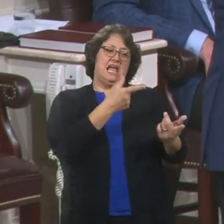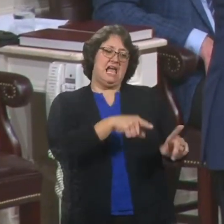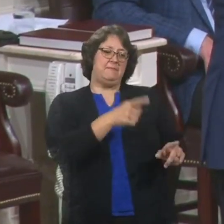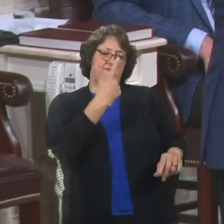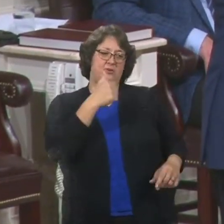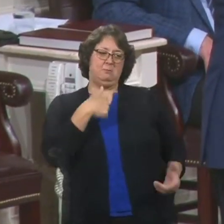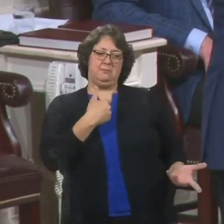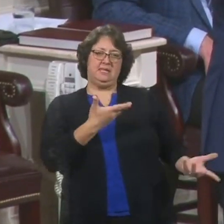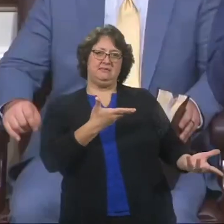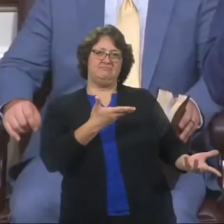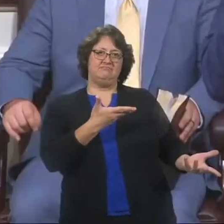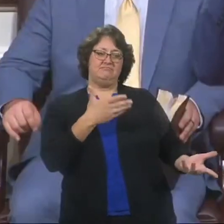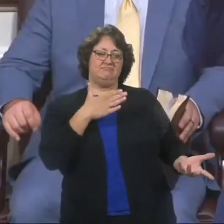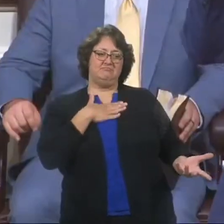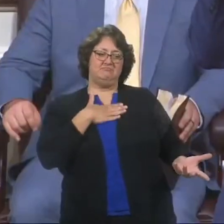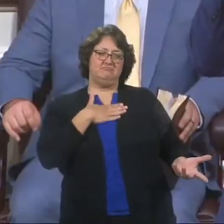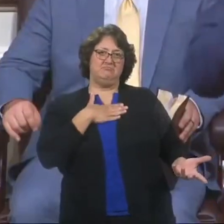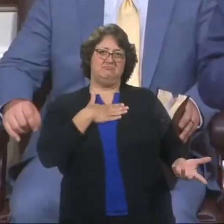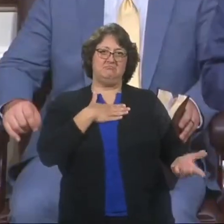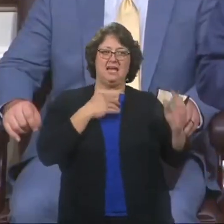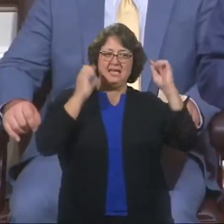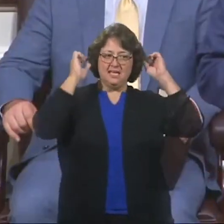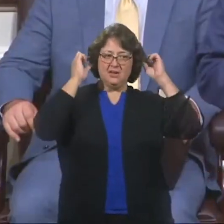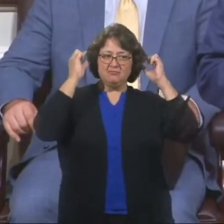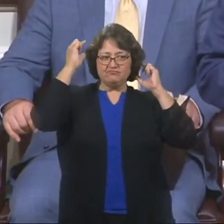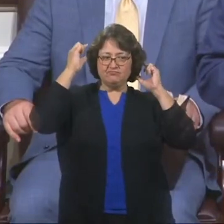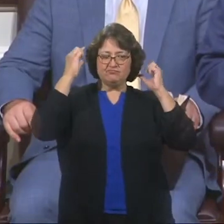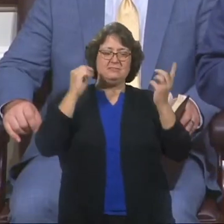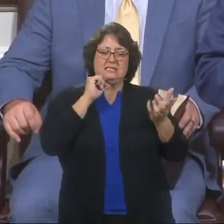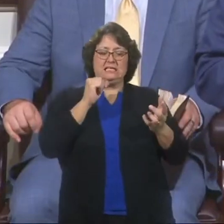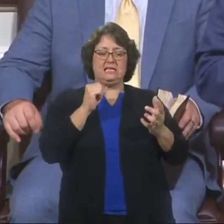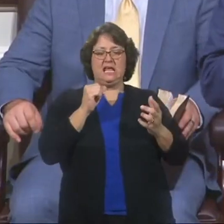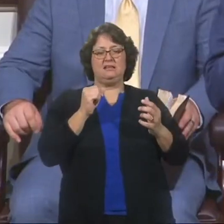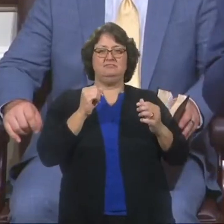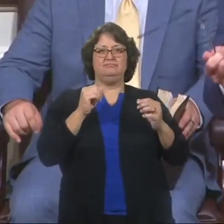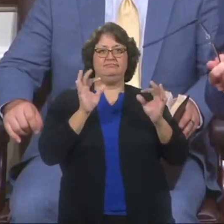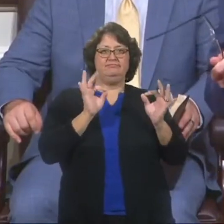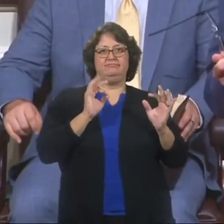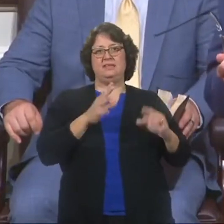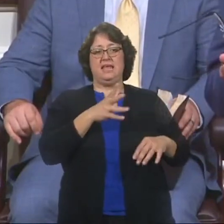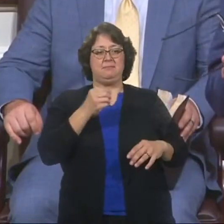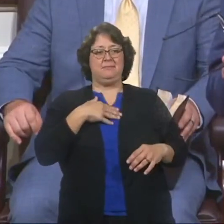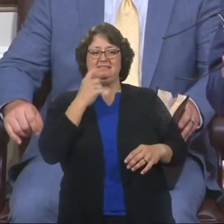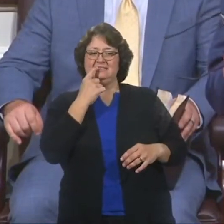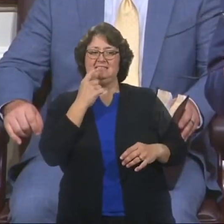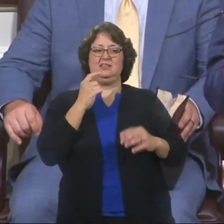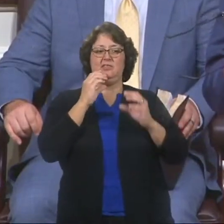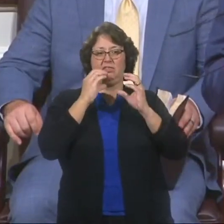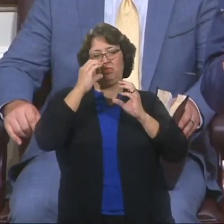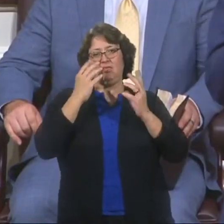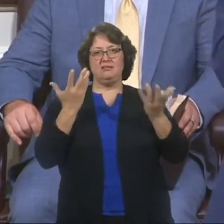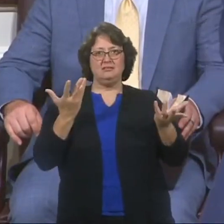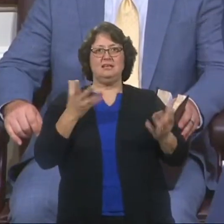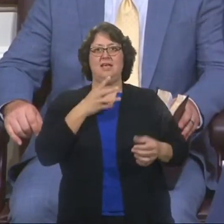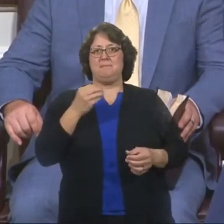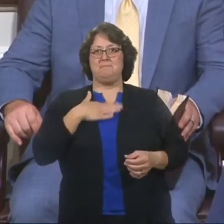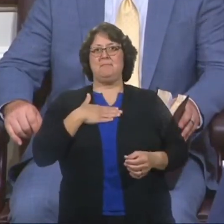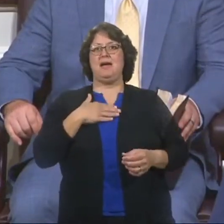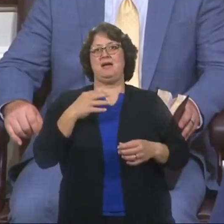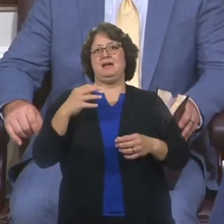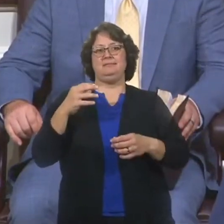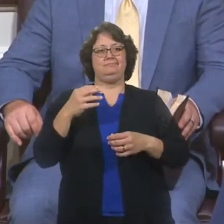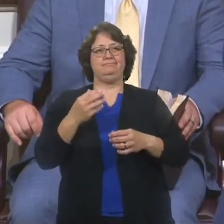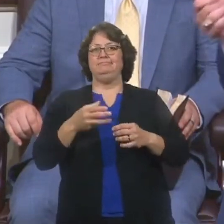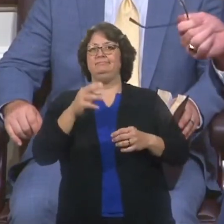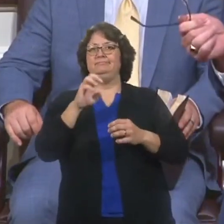me. My one ear is a little higher than my other ear. My teeth are crooked. My metabolism is not like